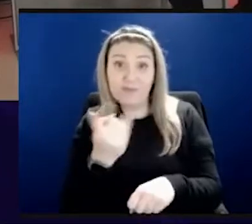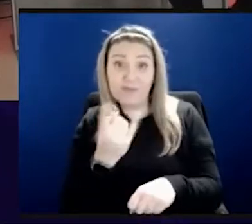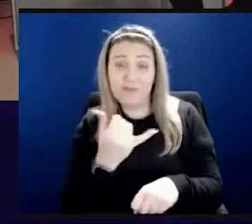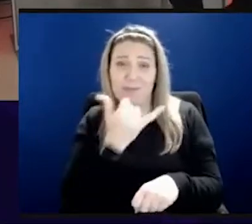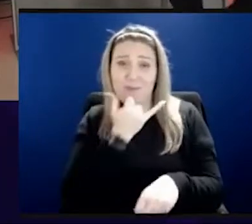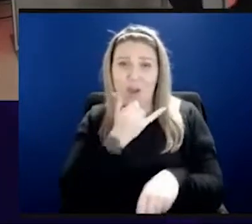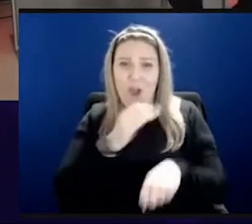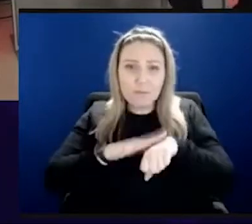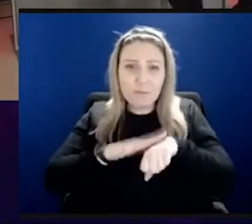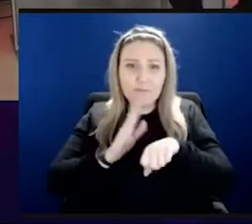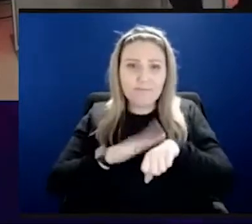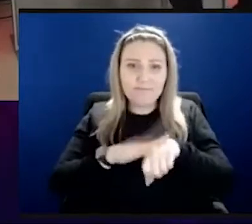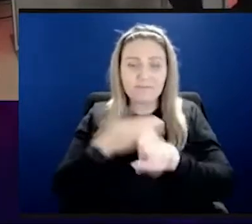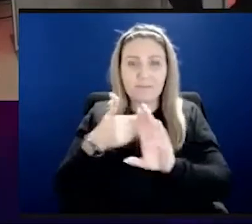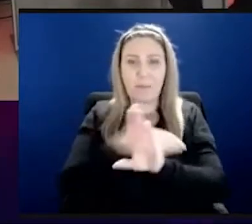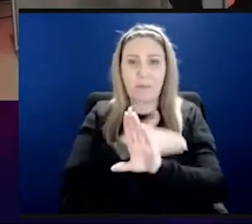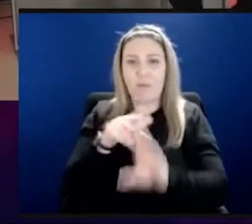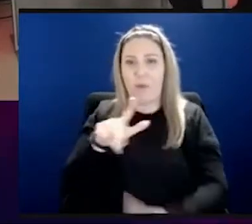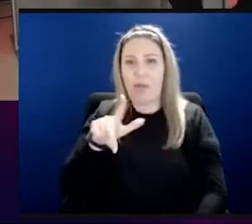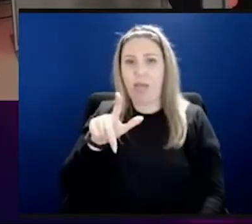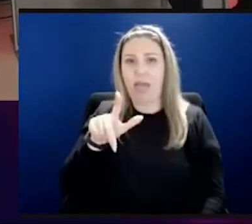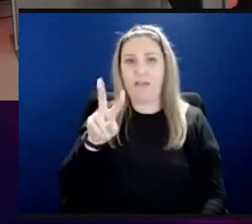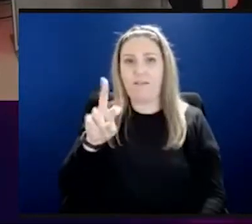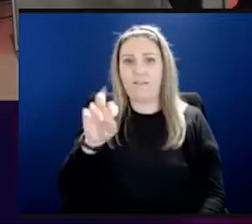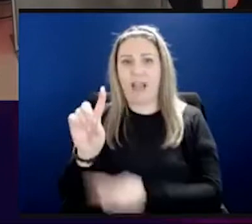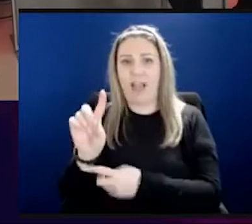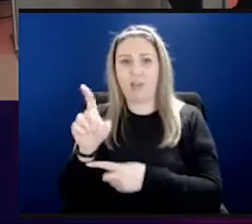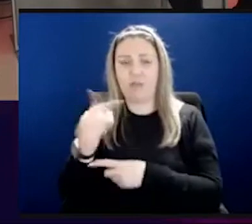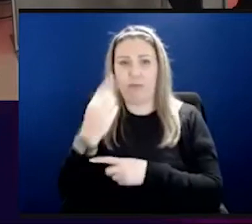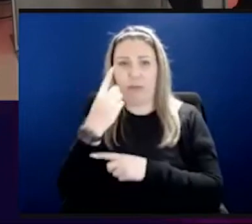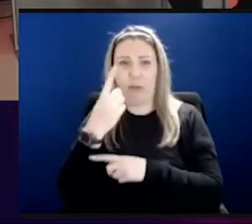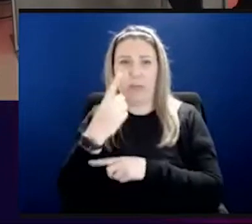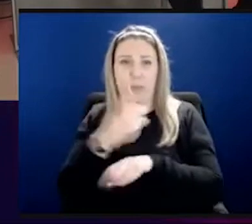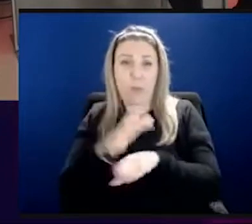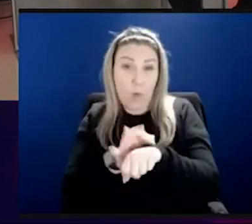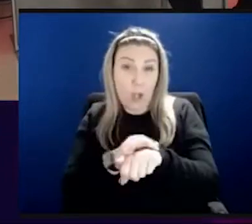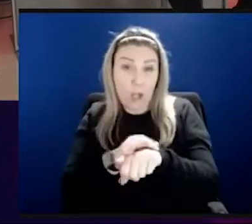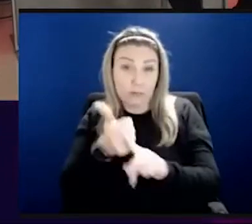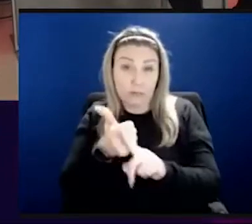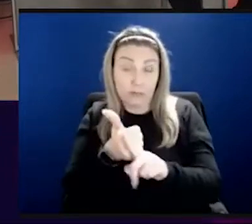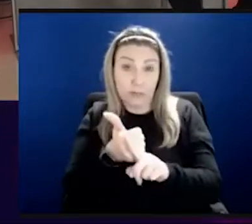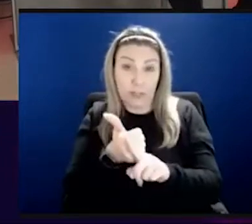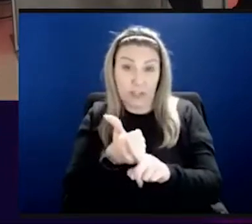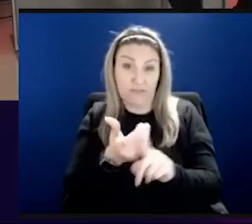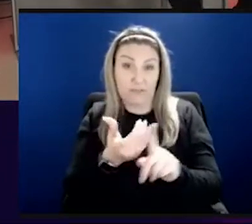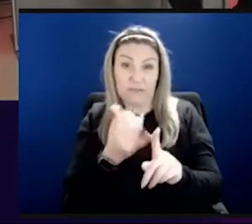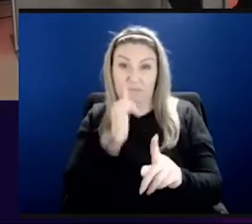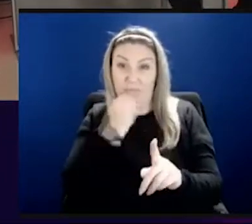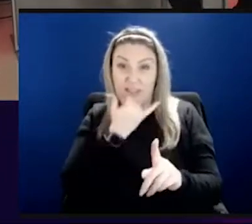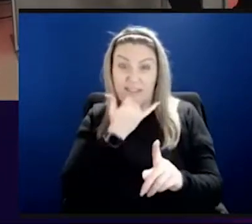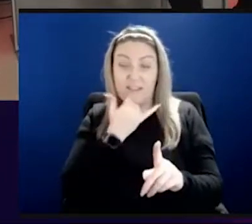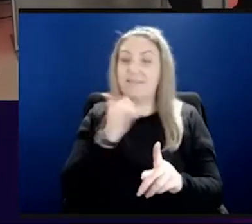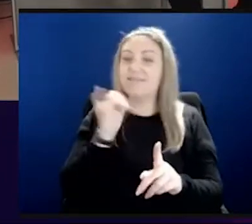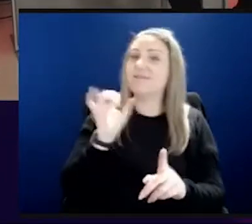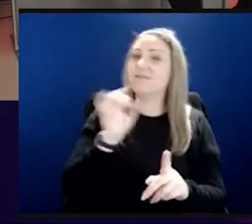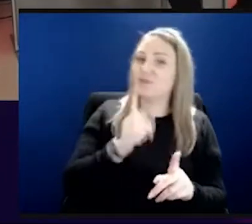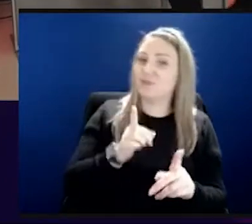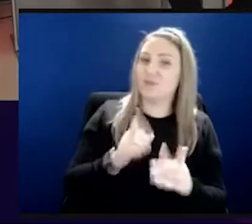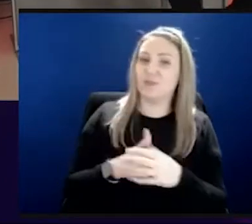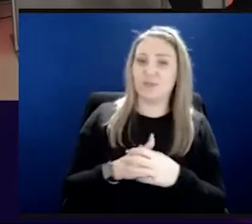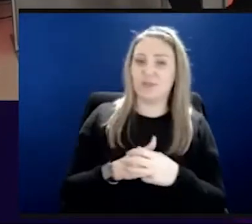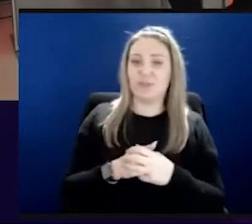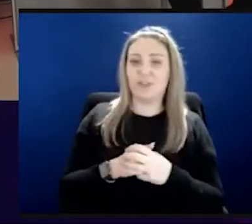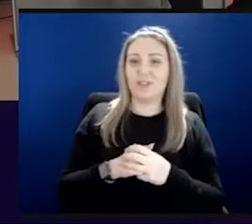before the LVAD. You thought there was something wrong with the watch and you took it off. That's true. That's true. What was the watch? Apple, Apple